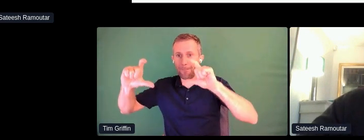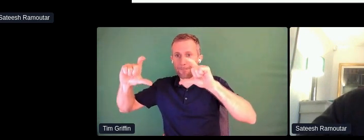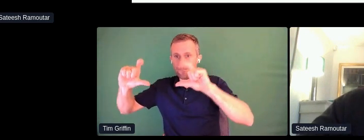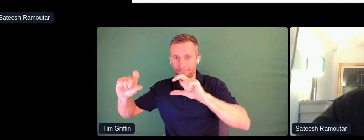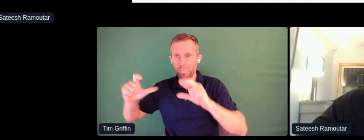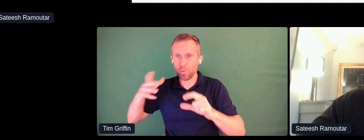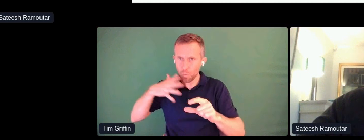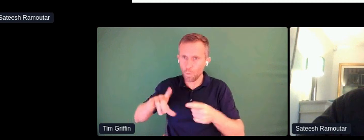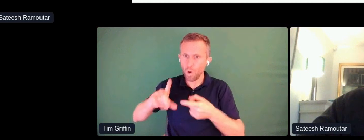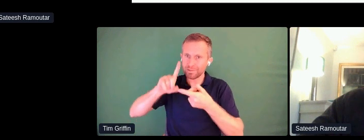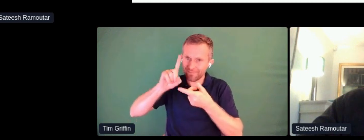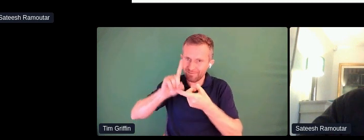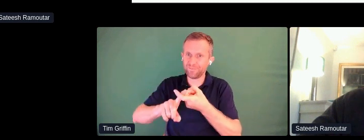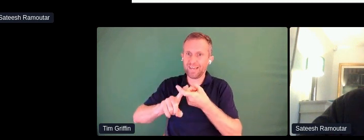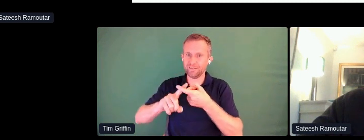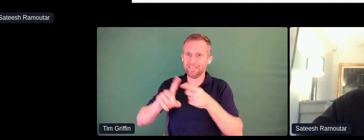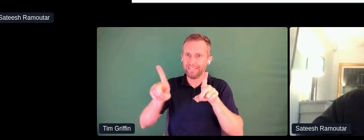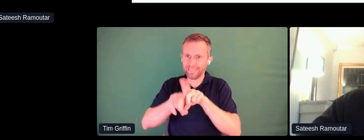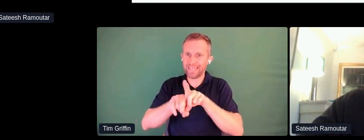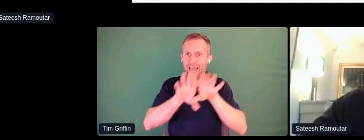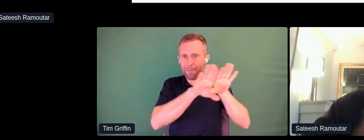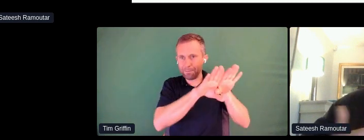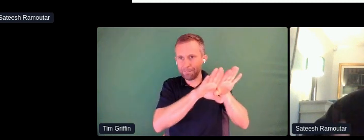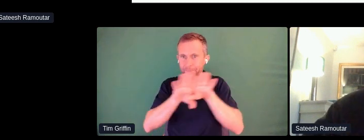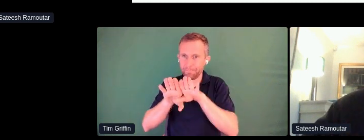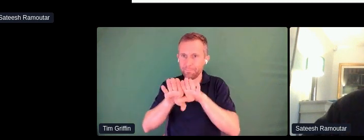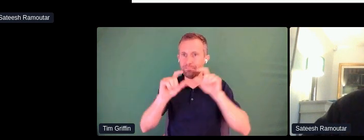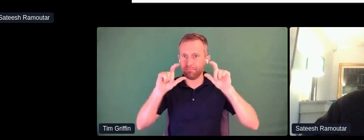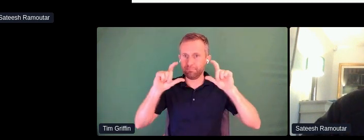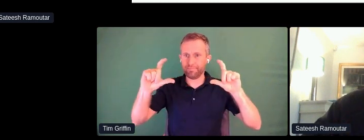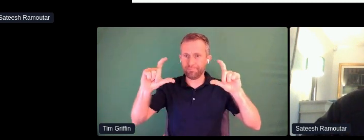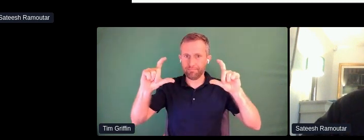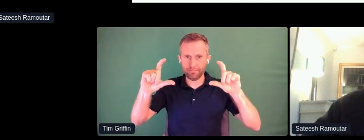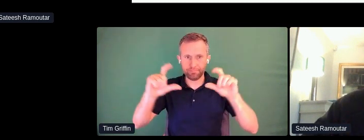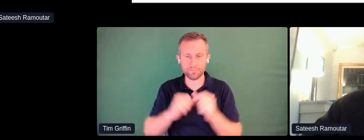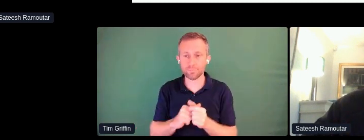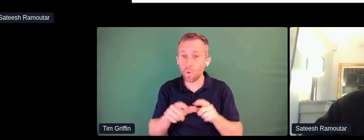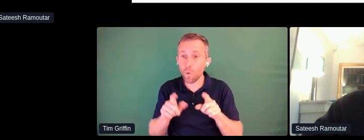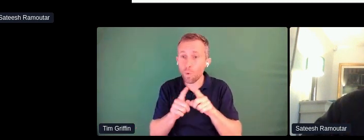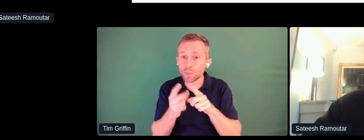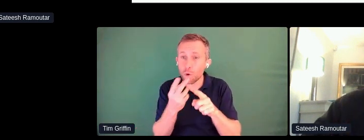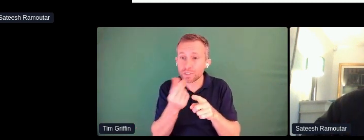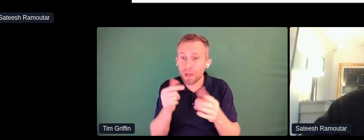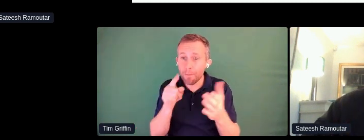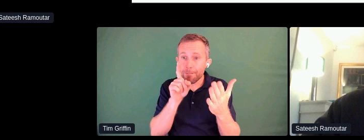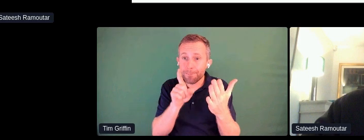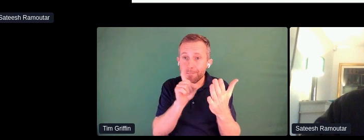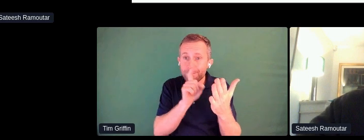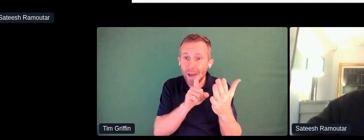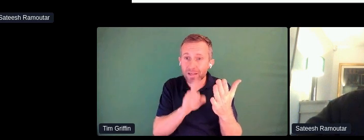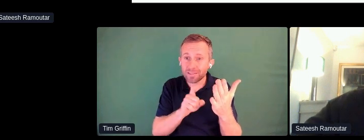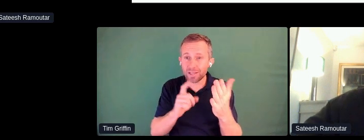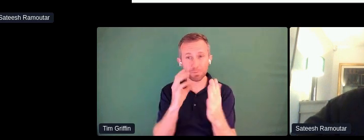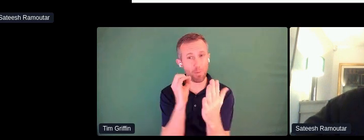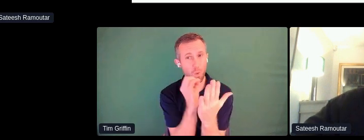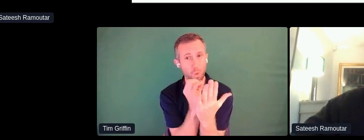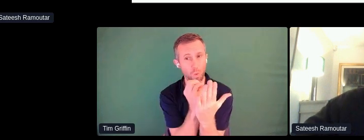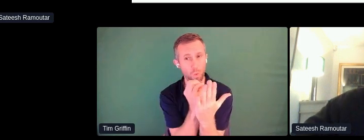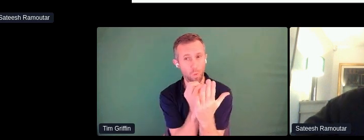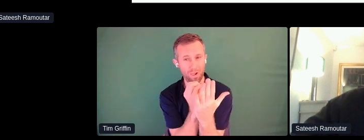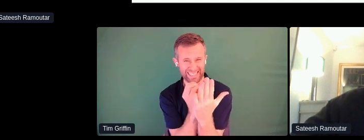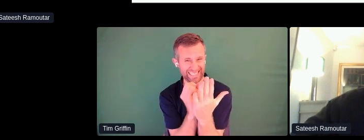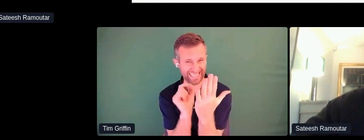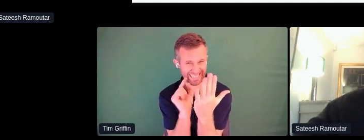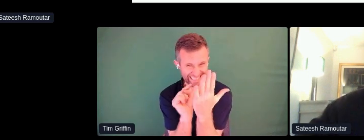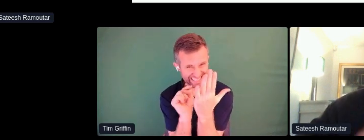said to us was icon buttons could be difficult to hit because sometimes they're just too small. And the fifth thing that said was layouts could